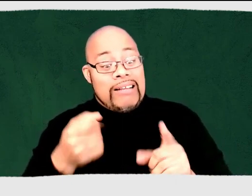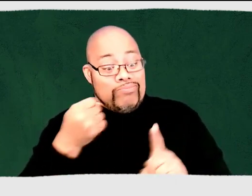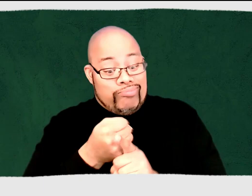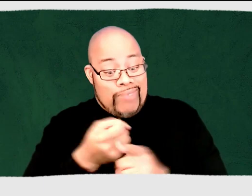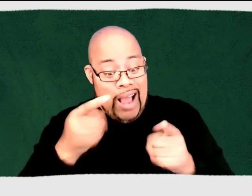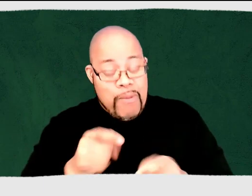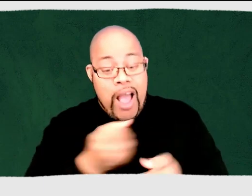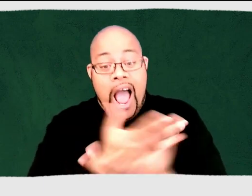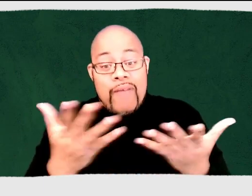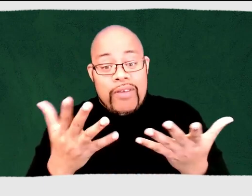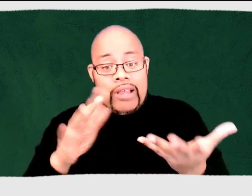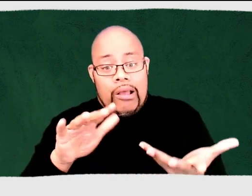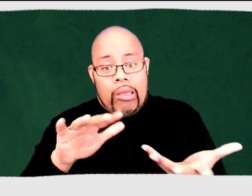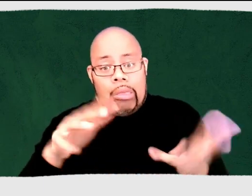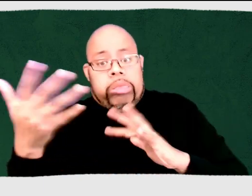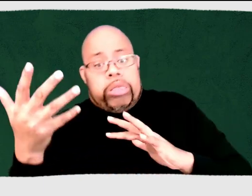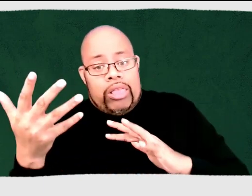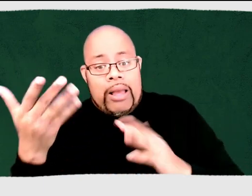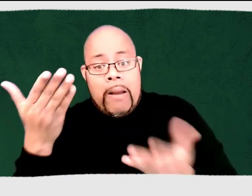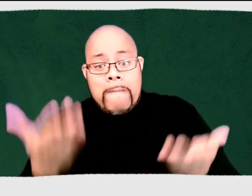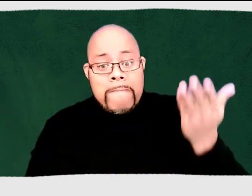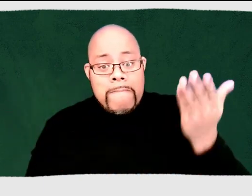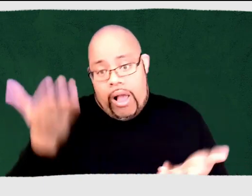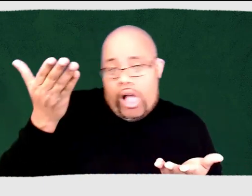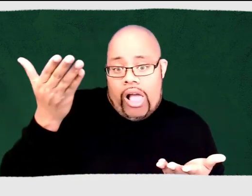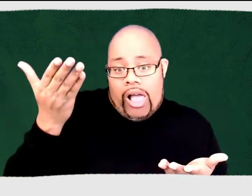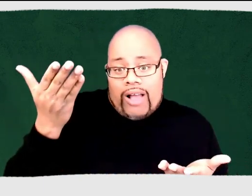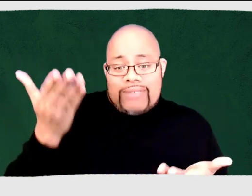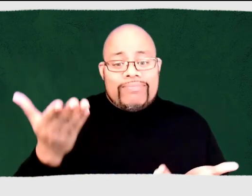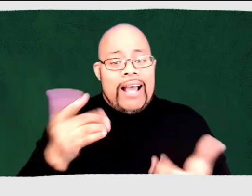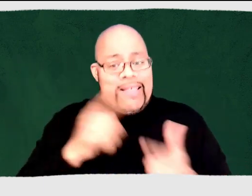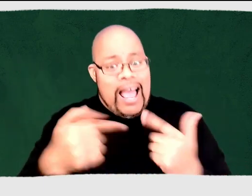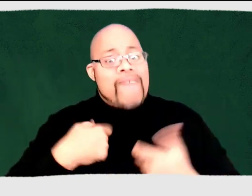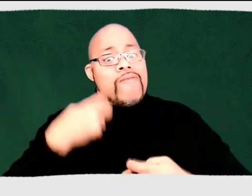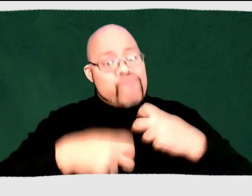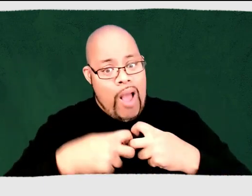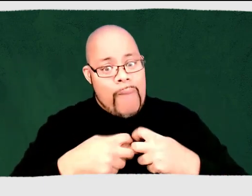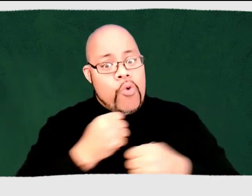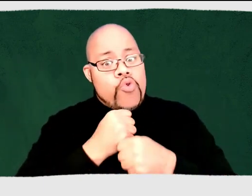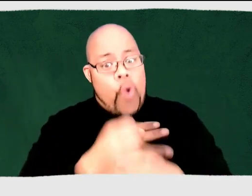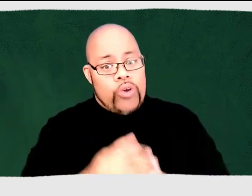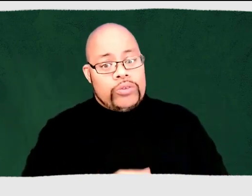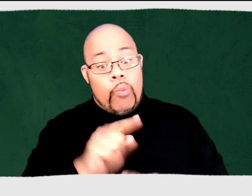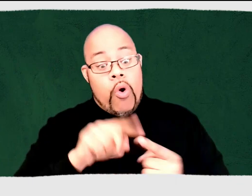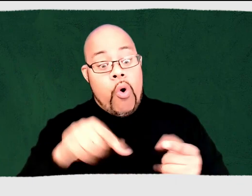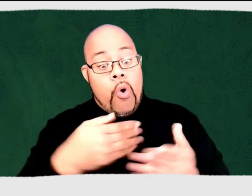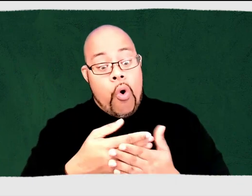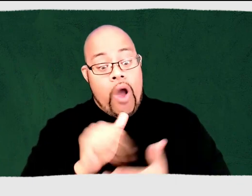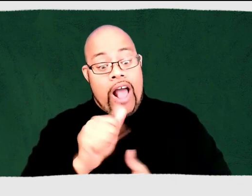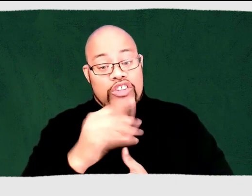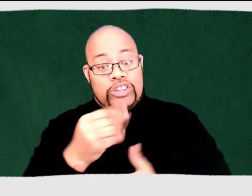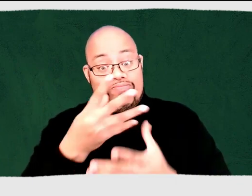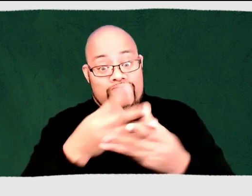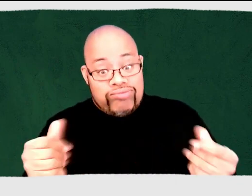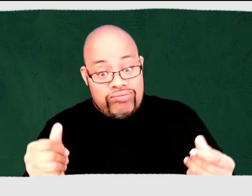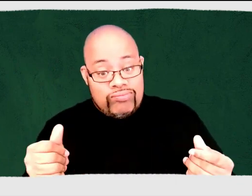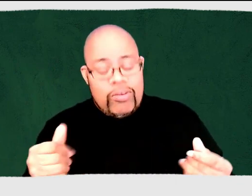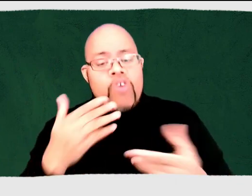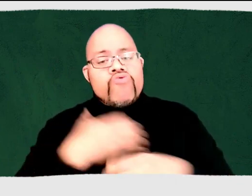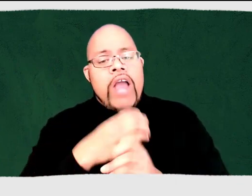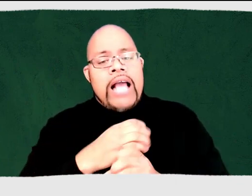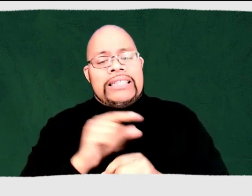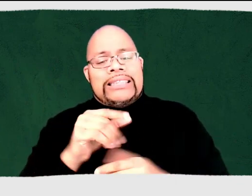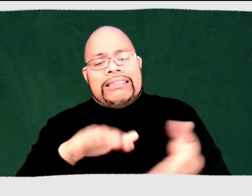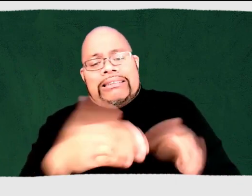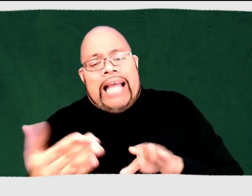everything is out of whack, out of balance, and we have a big problem. Because once all that algae goes away, it might create a dead